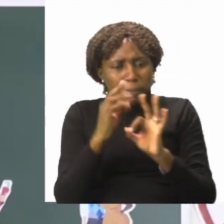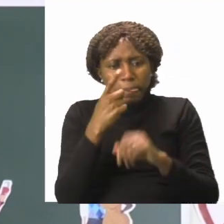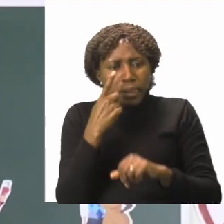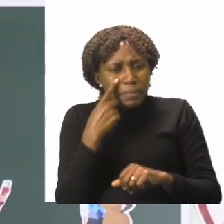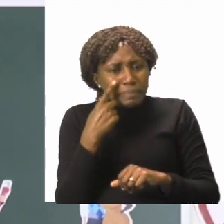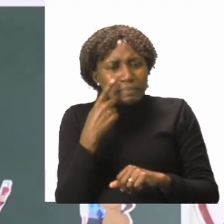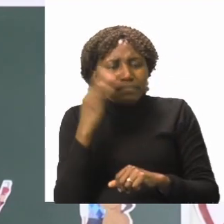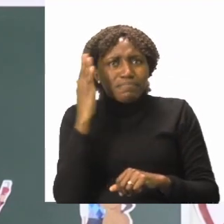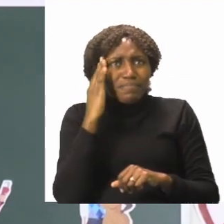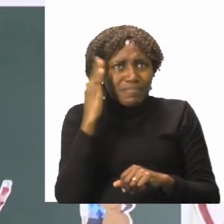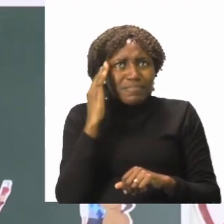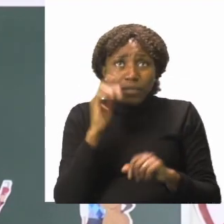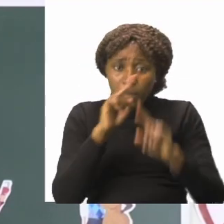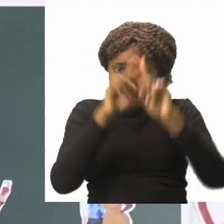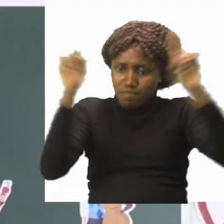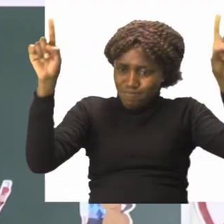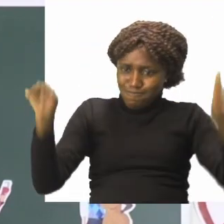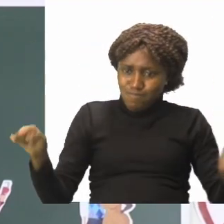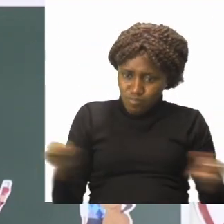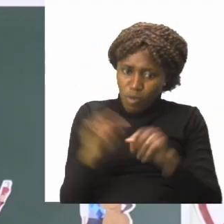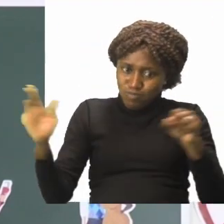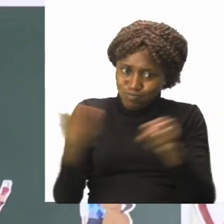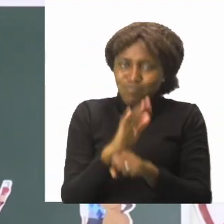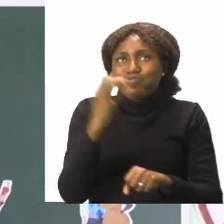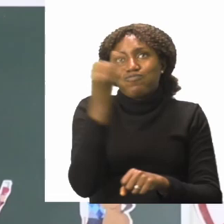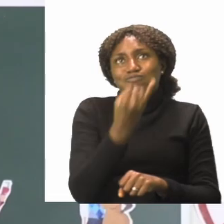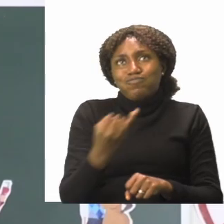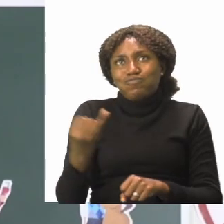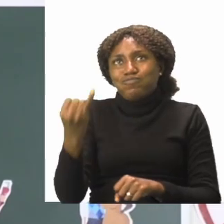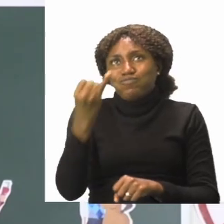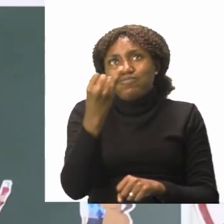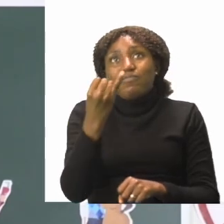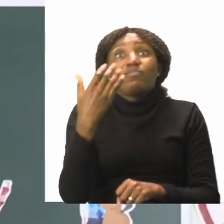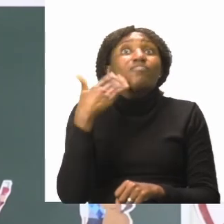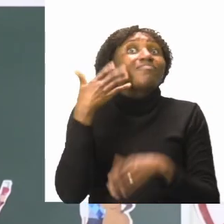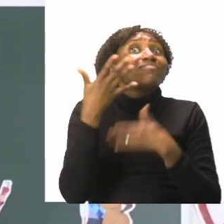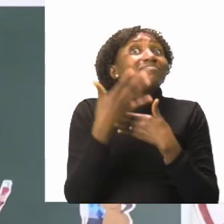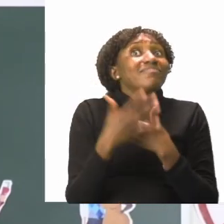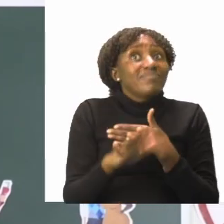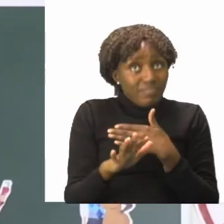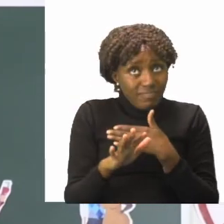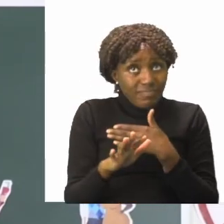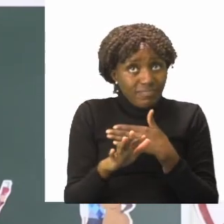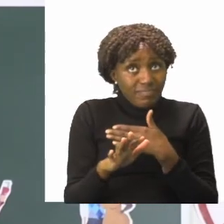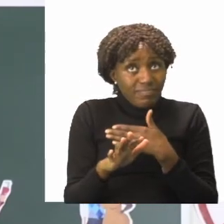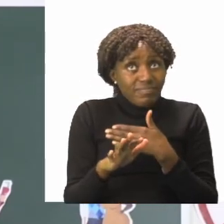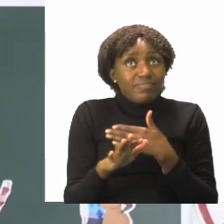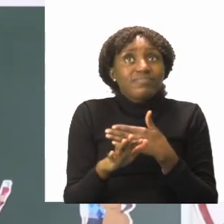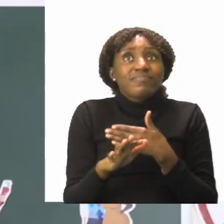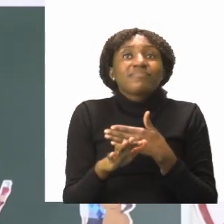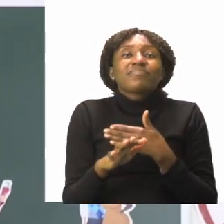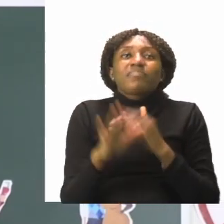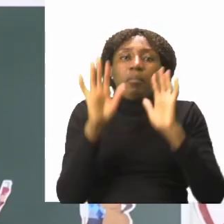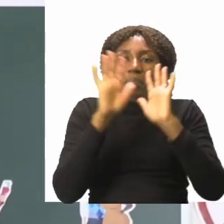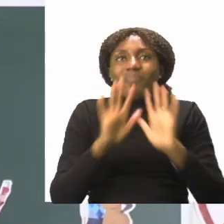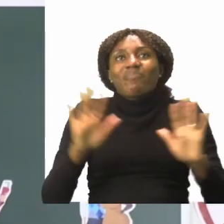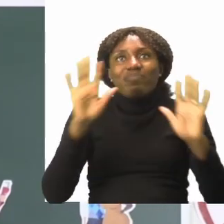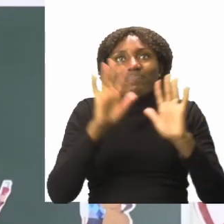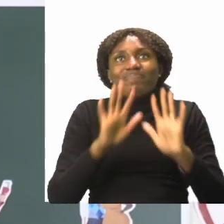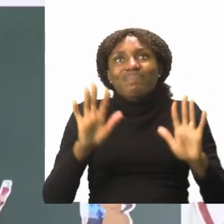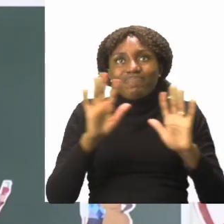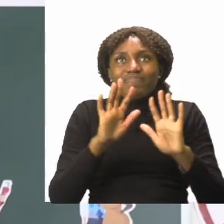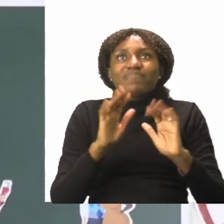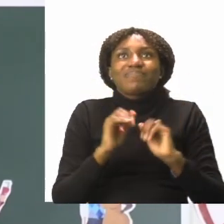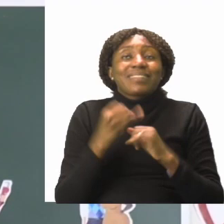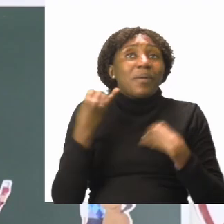forget to cover the whole page. Then when you're done drawing, I'm sure you can also color.